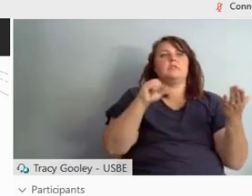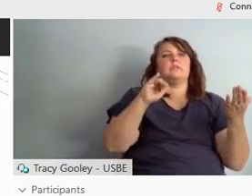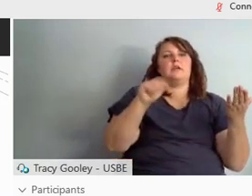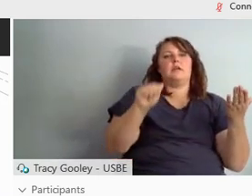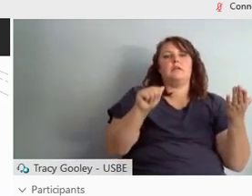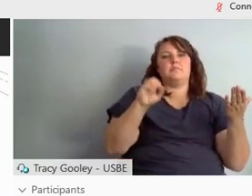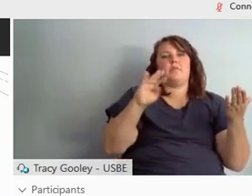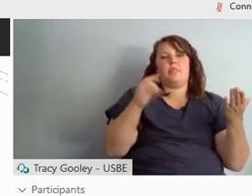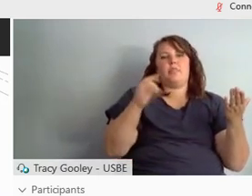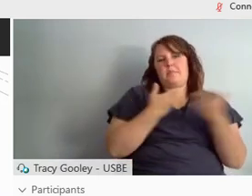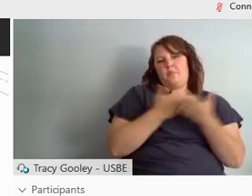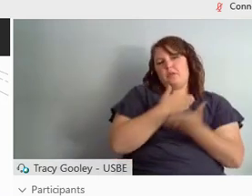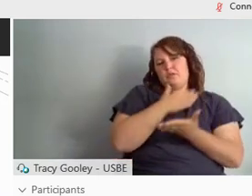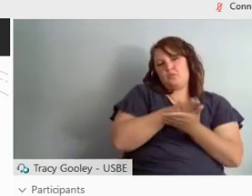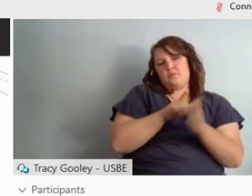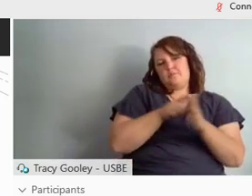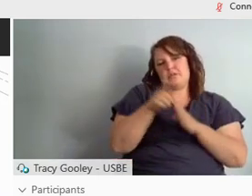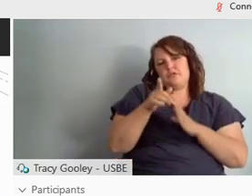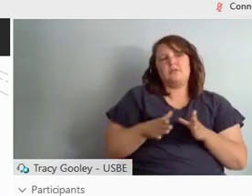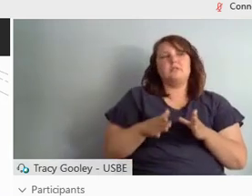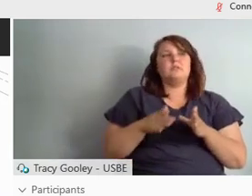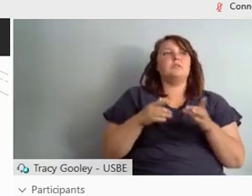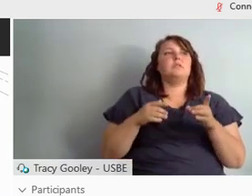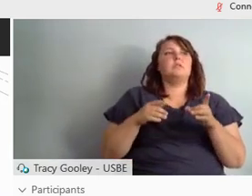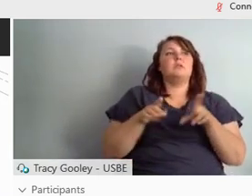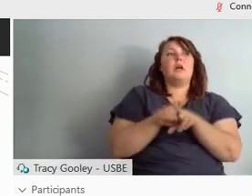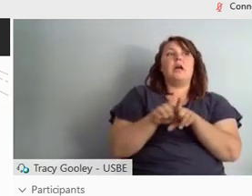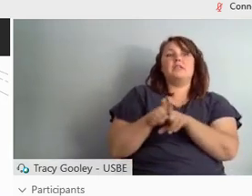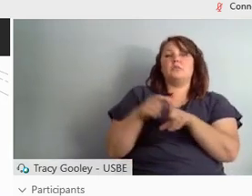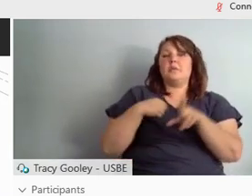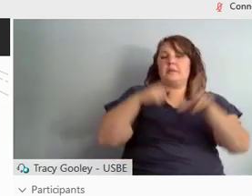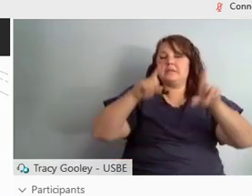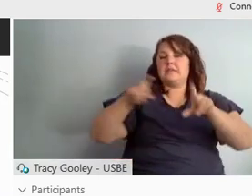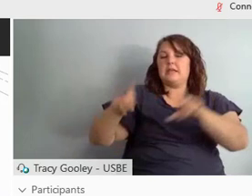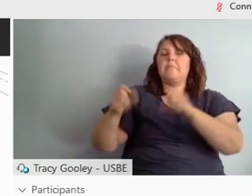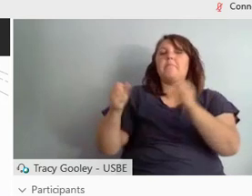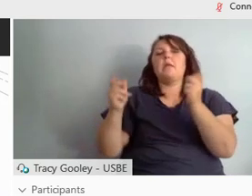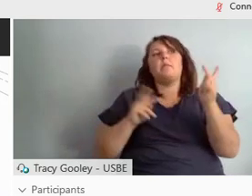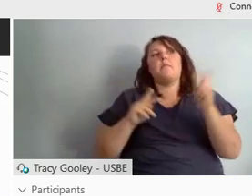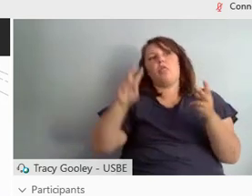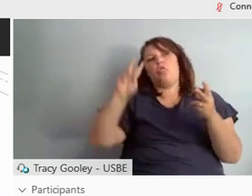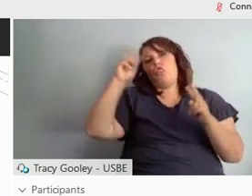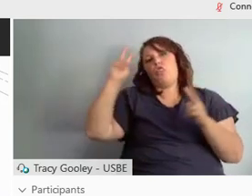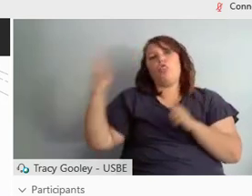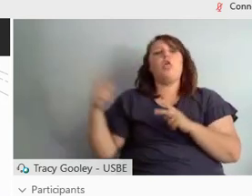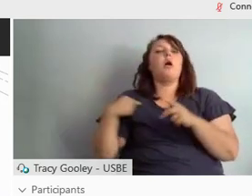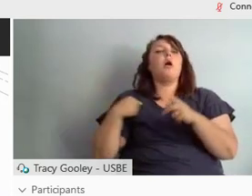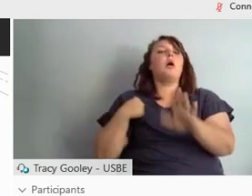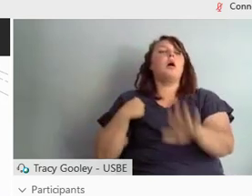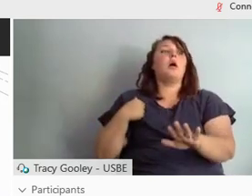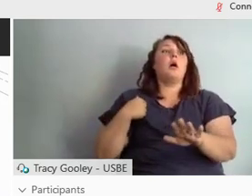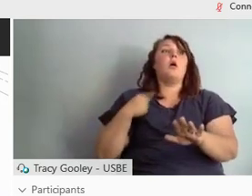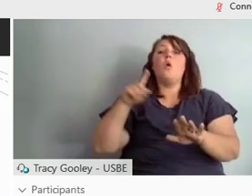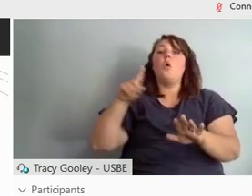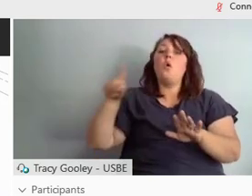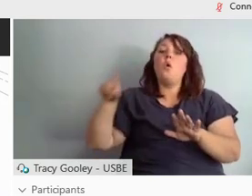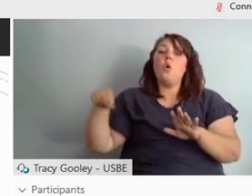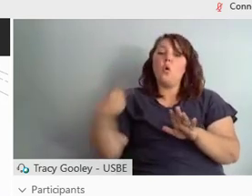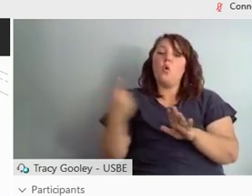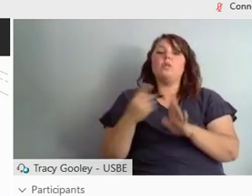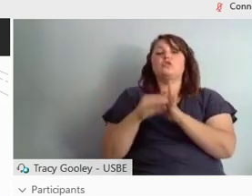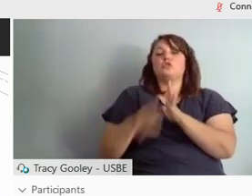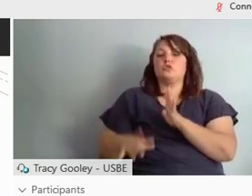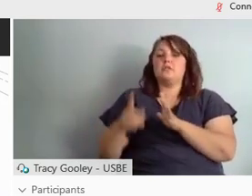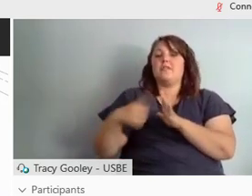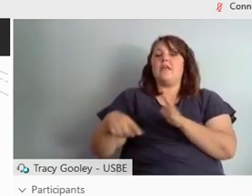Jessica Smith, preschool specialist. So just as we've been testing these programs, a misconception has been that only the students that are being funded in private care